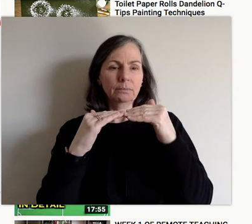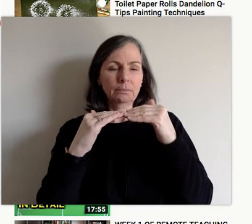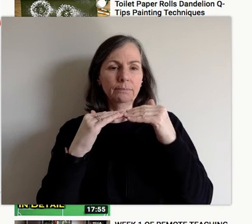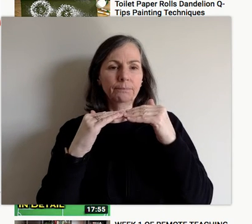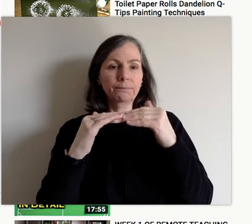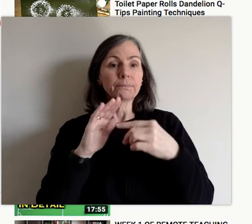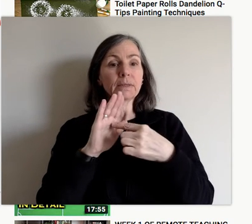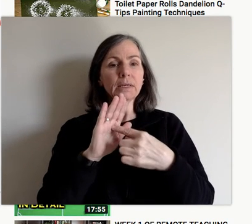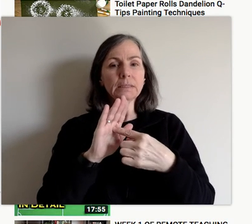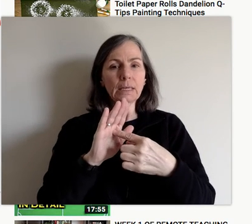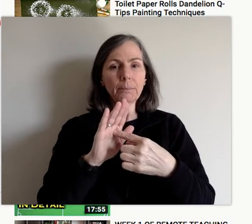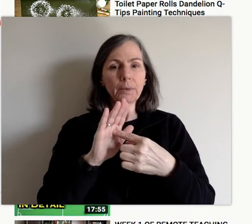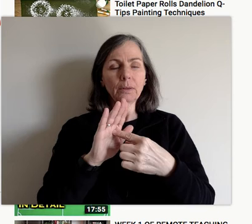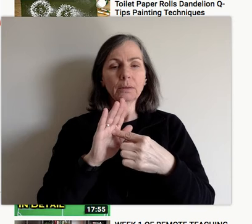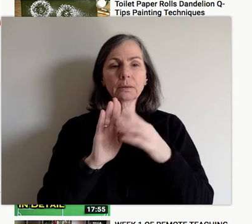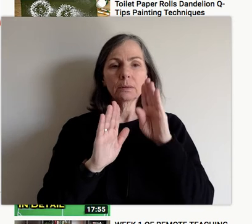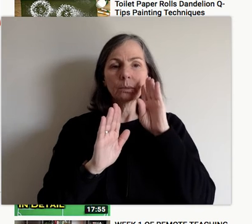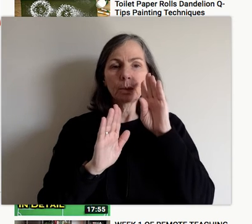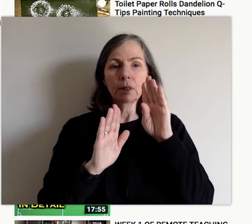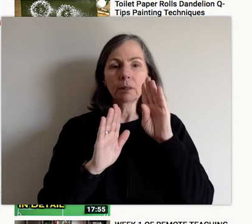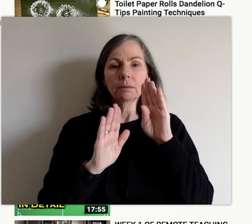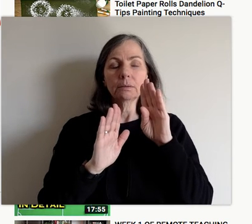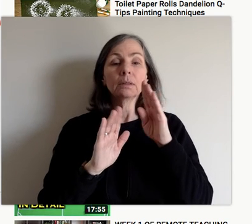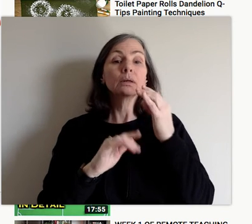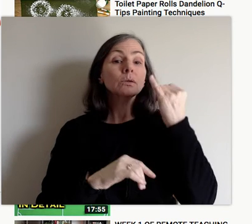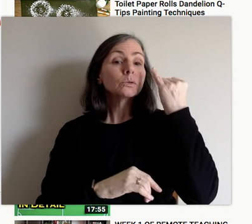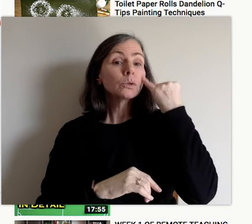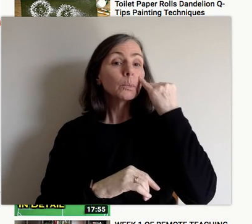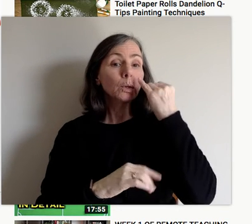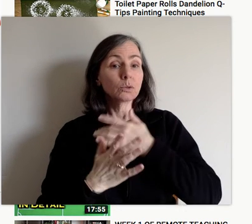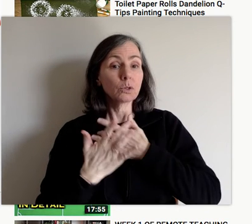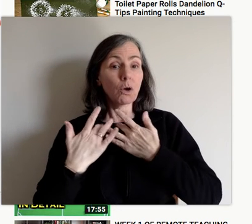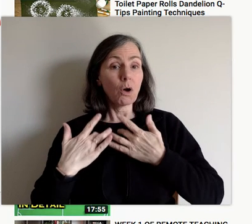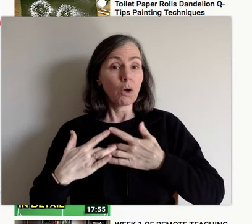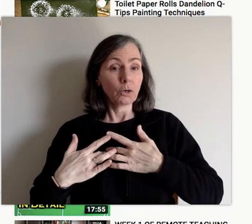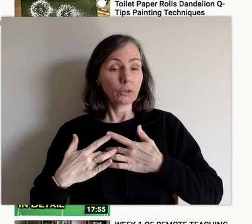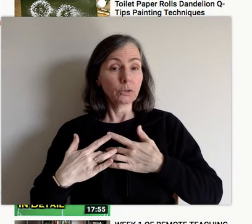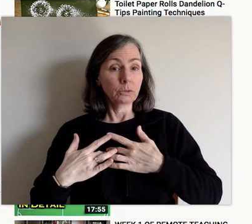For example, if we drew a heart